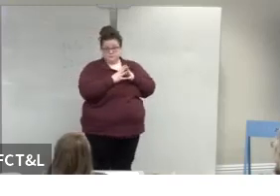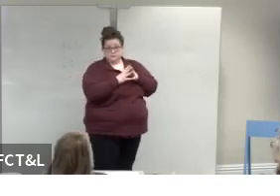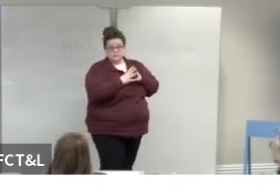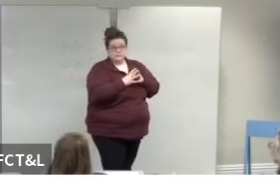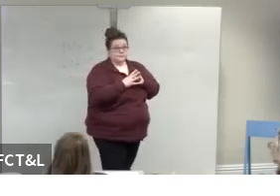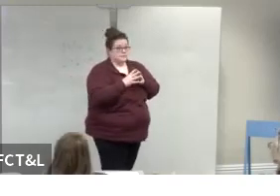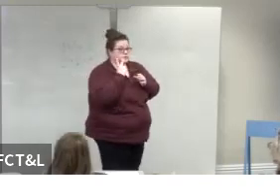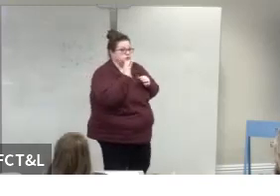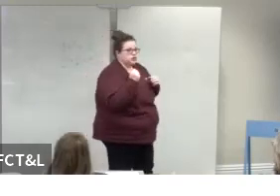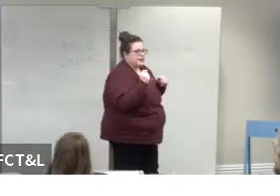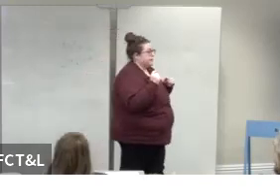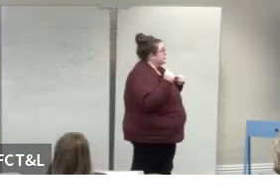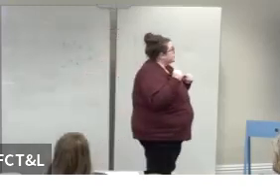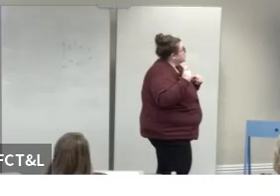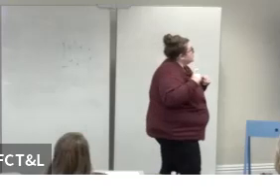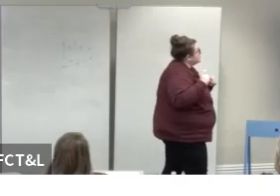Anybody?